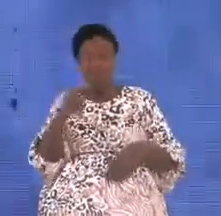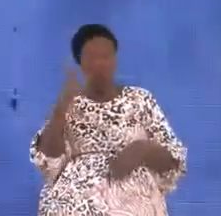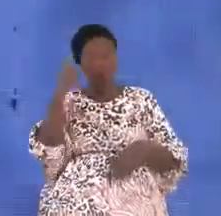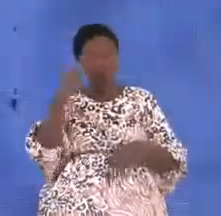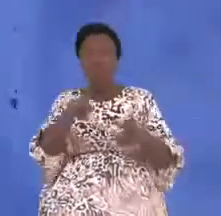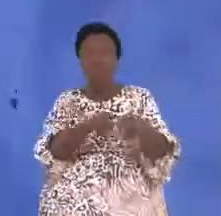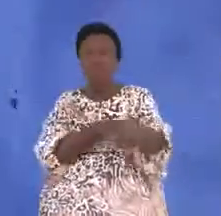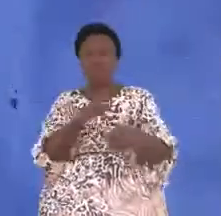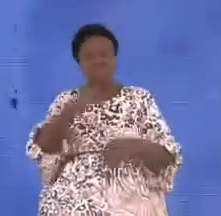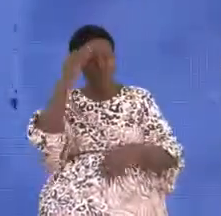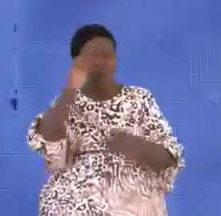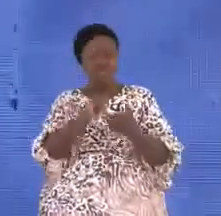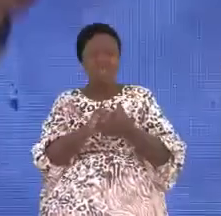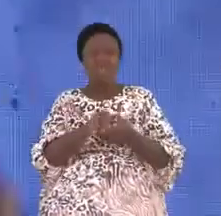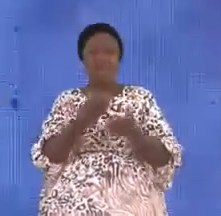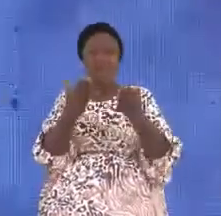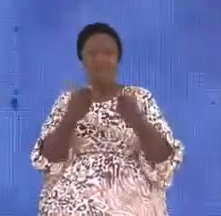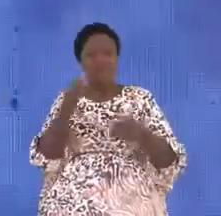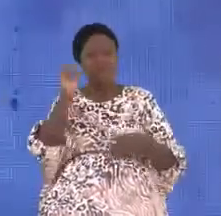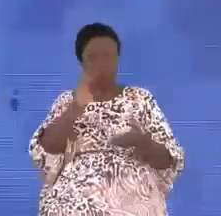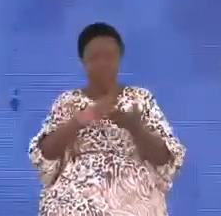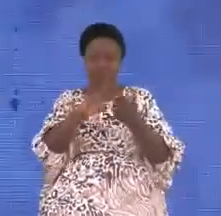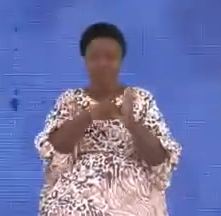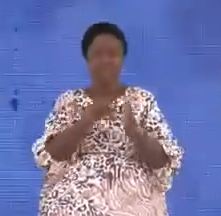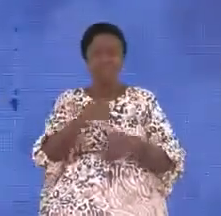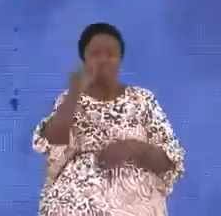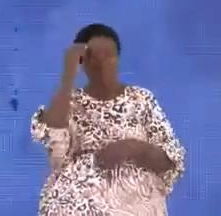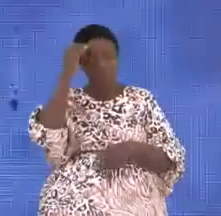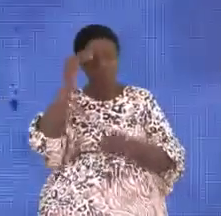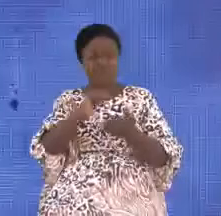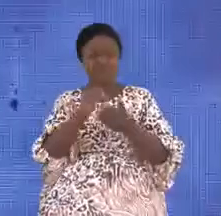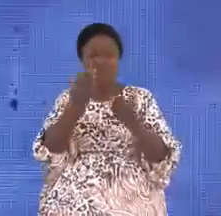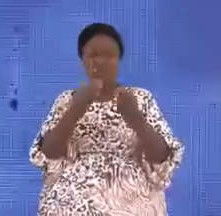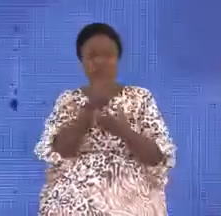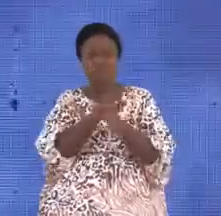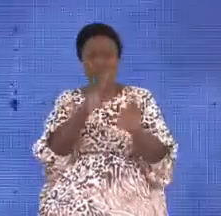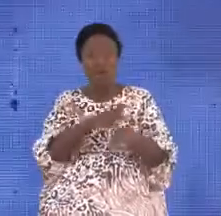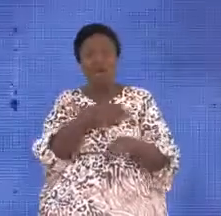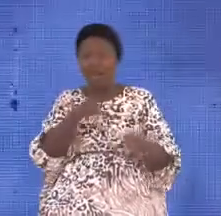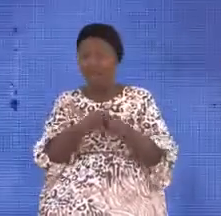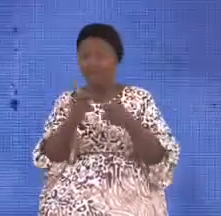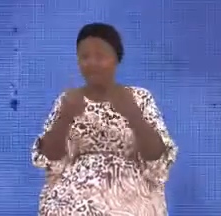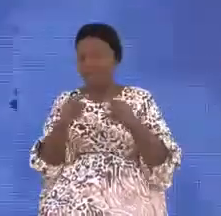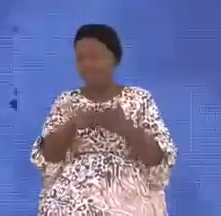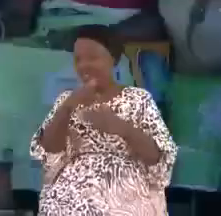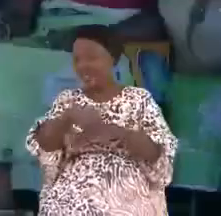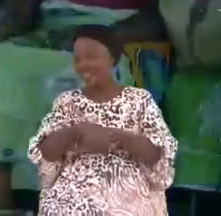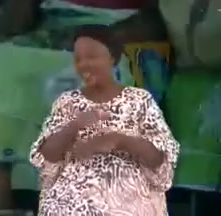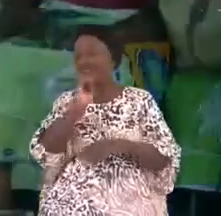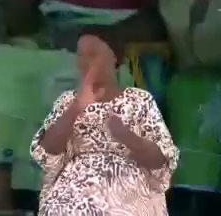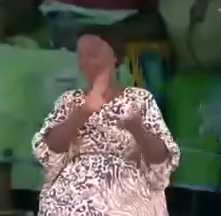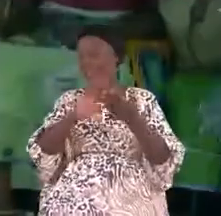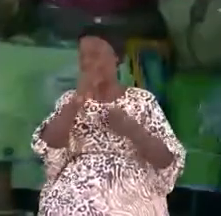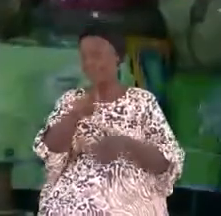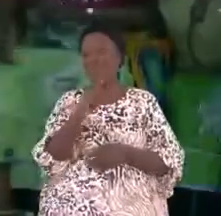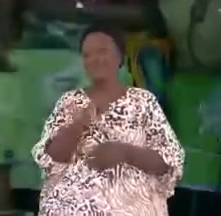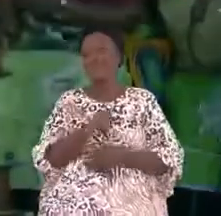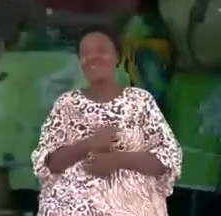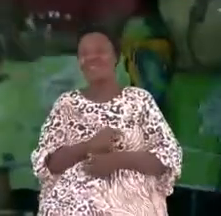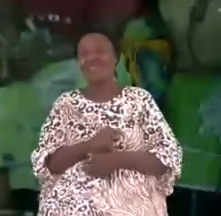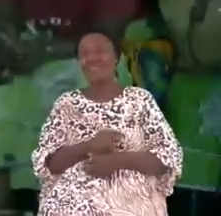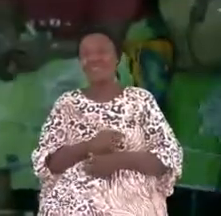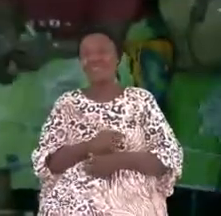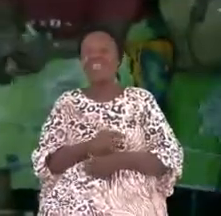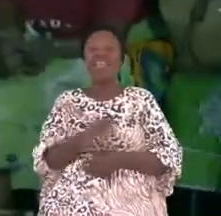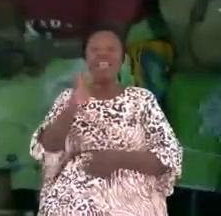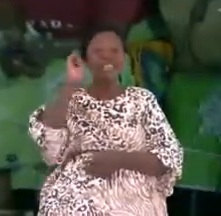forgiveness he knows you want freedom and as you come tonight it will forgive you it